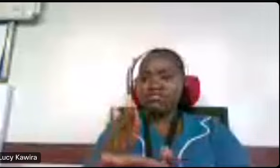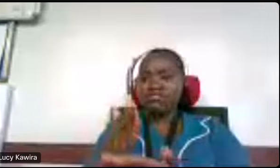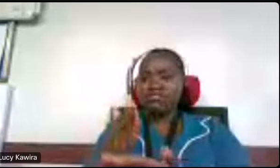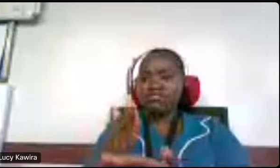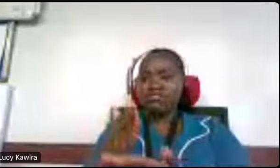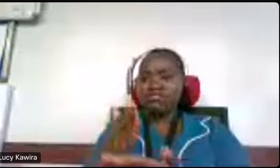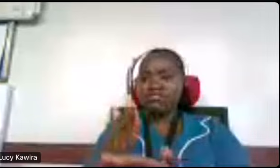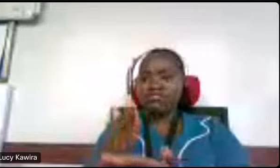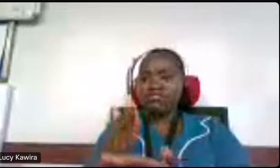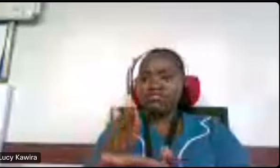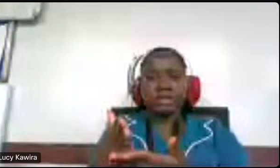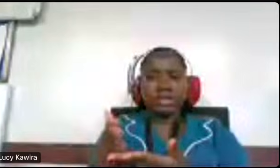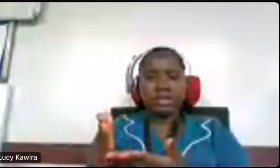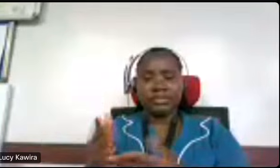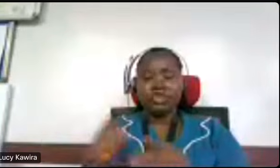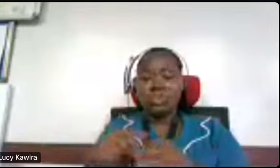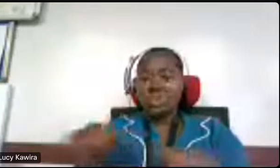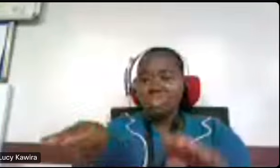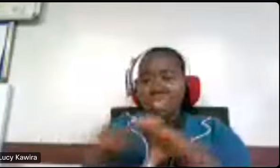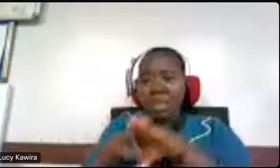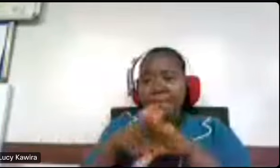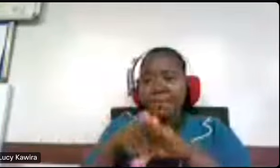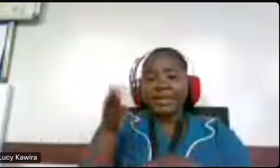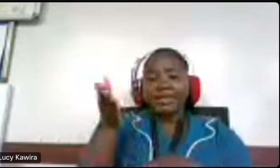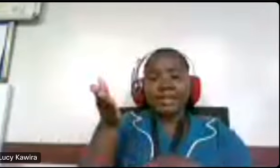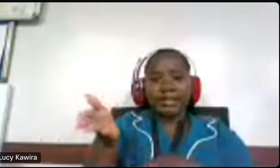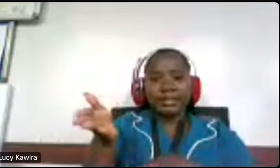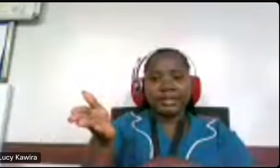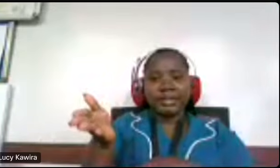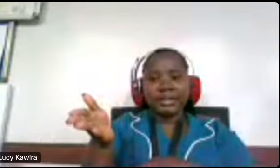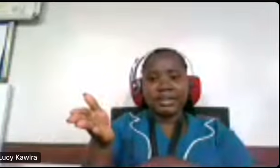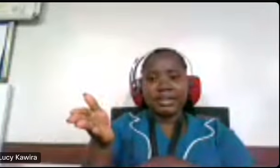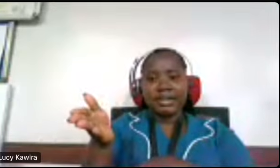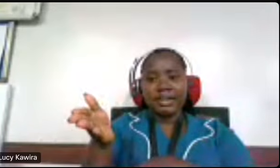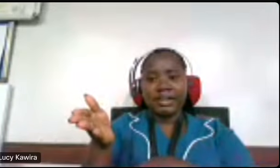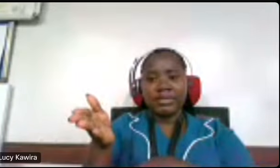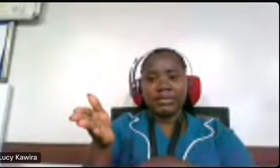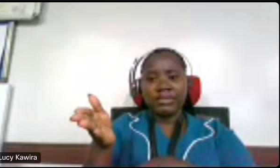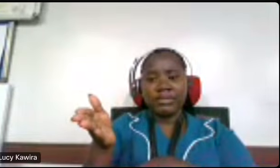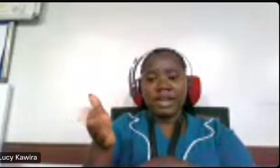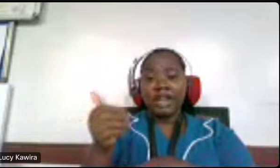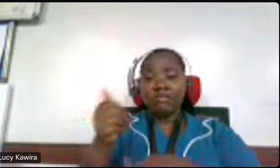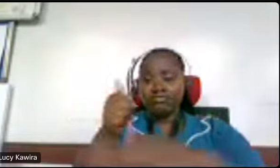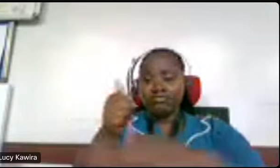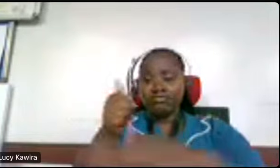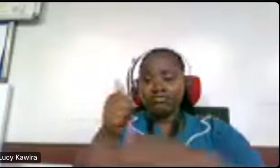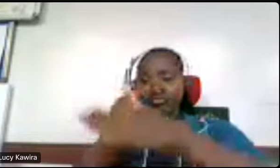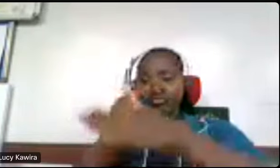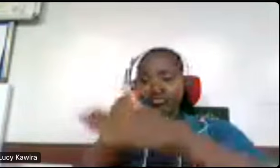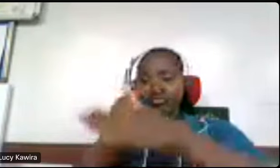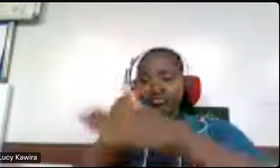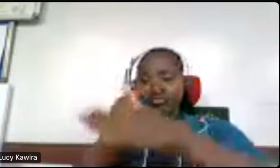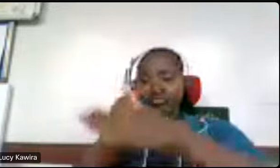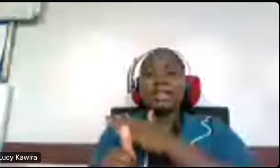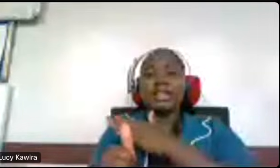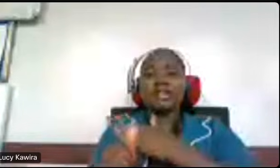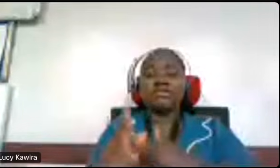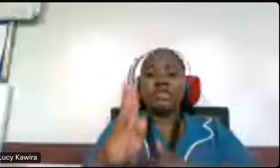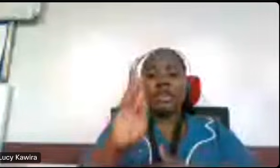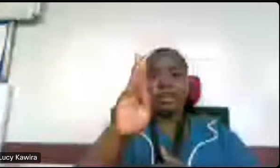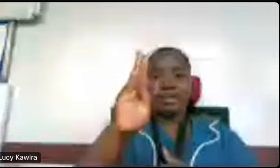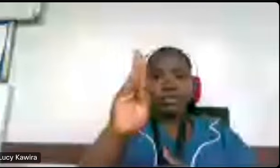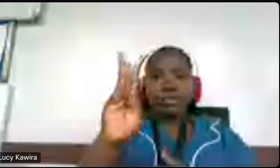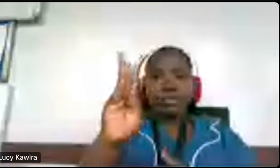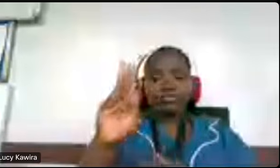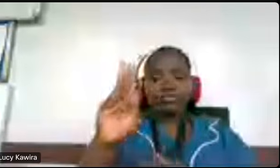the 4 categories, which are furtherance of education, furtherance of religion, relief of distress to the community, and